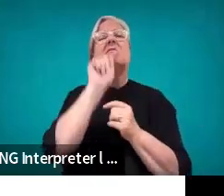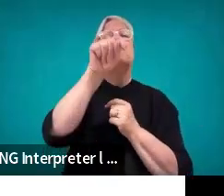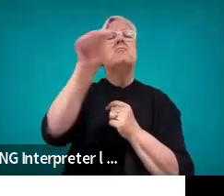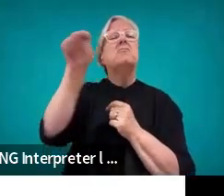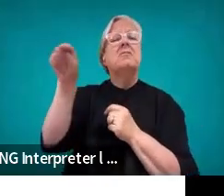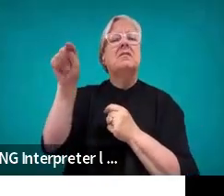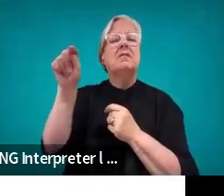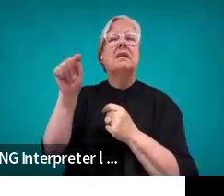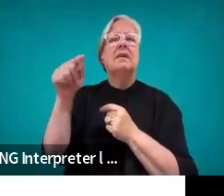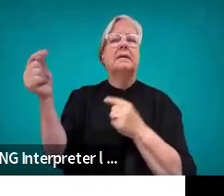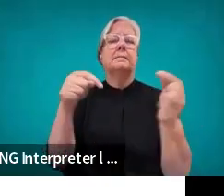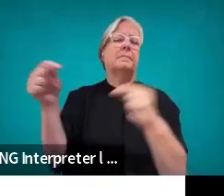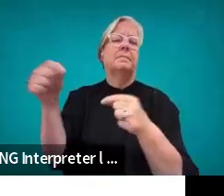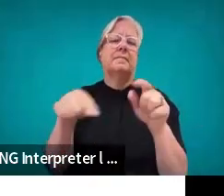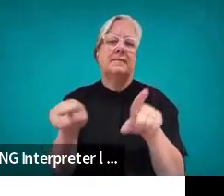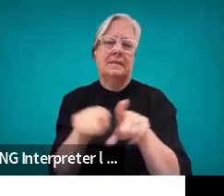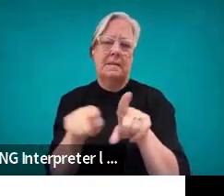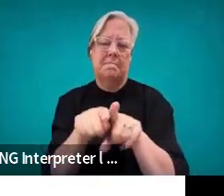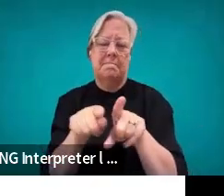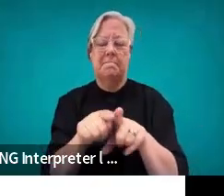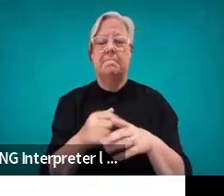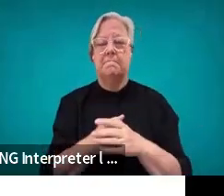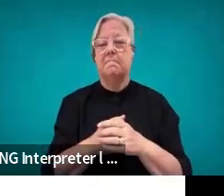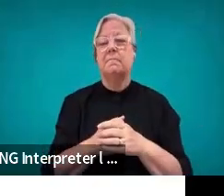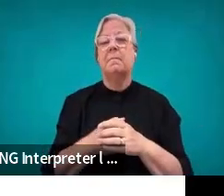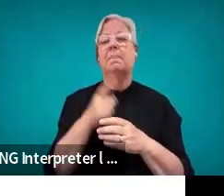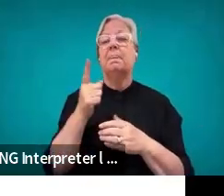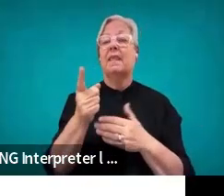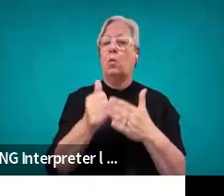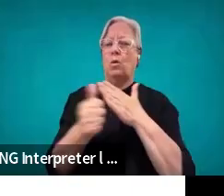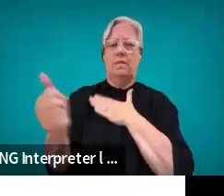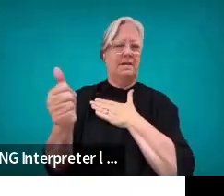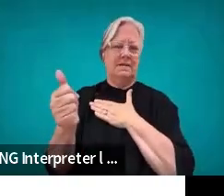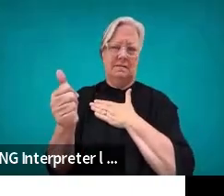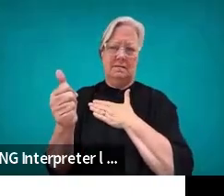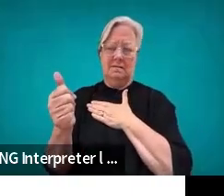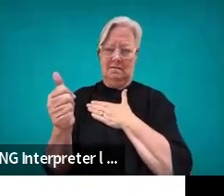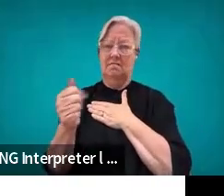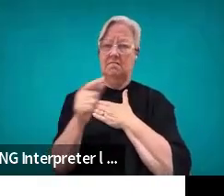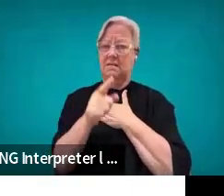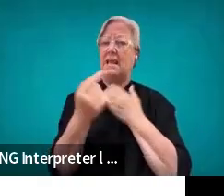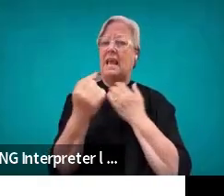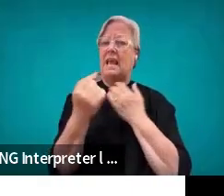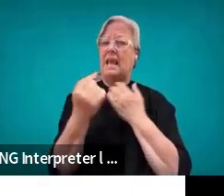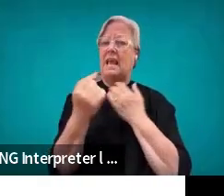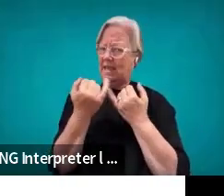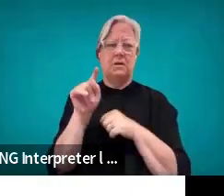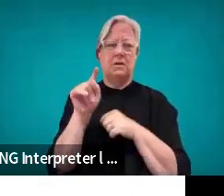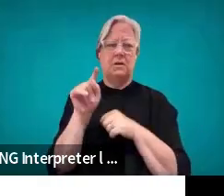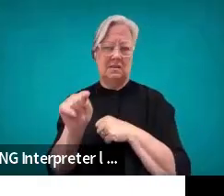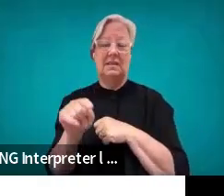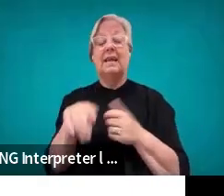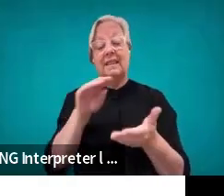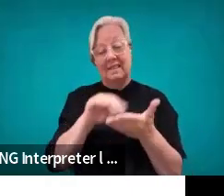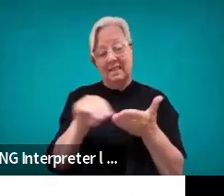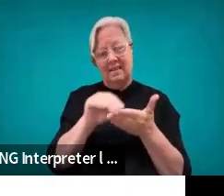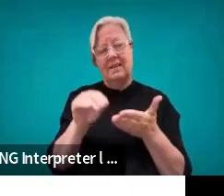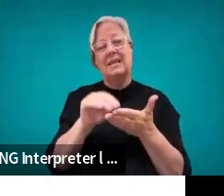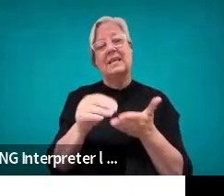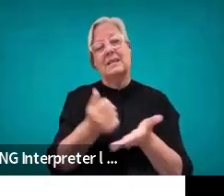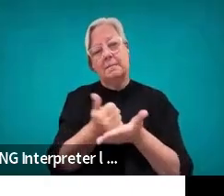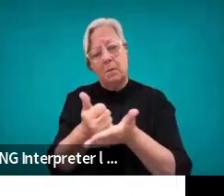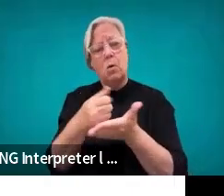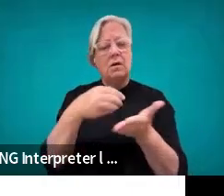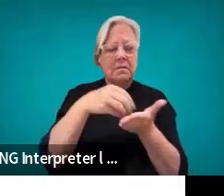as well. It was an independent process. And when I say an independent process, yes, the Secretariat supported procurement. They gave